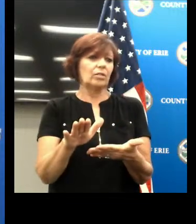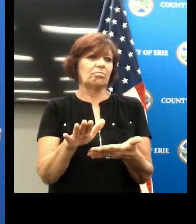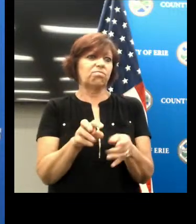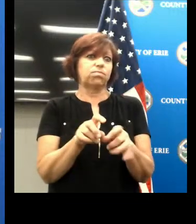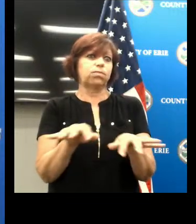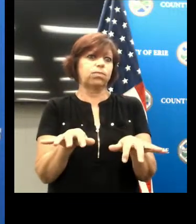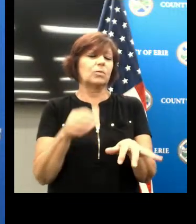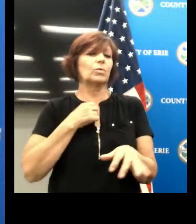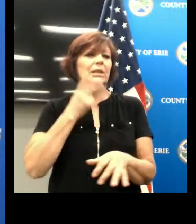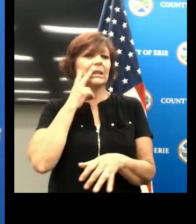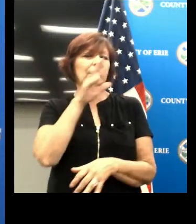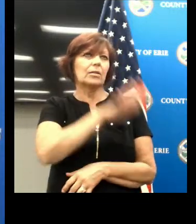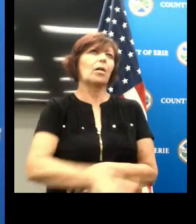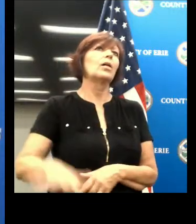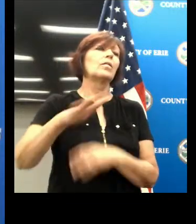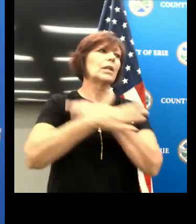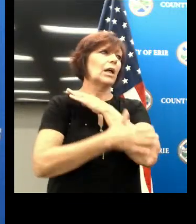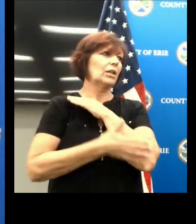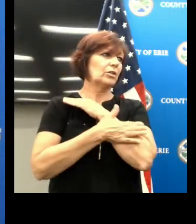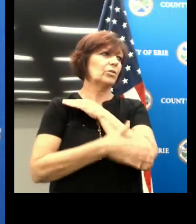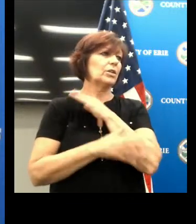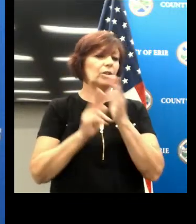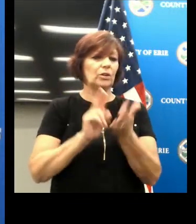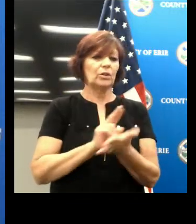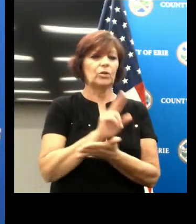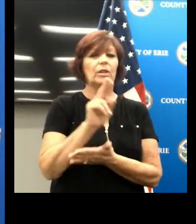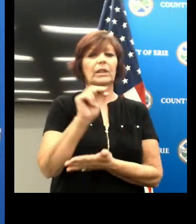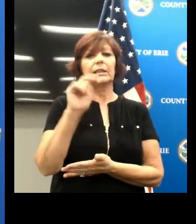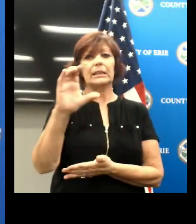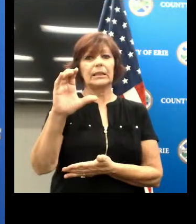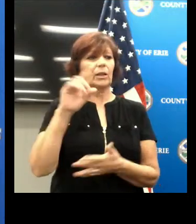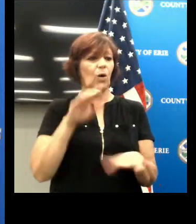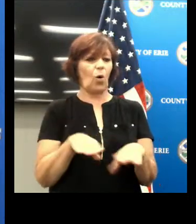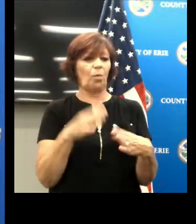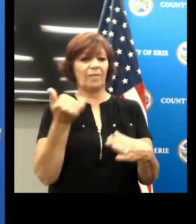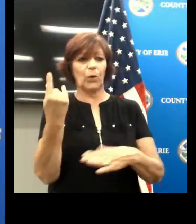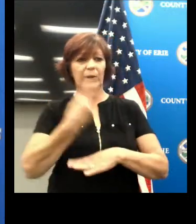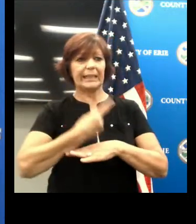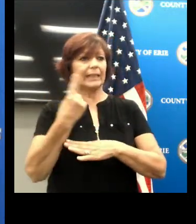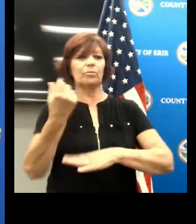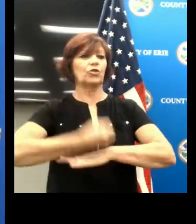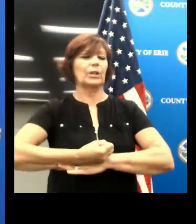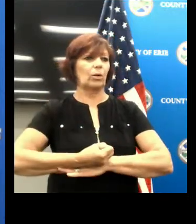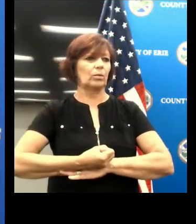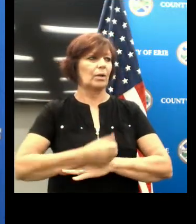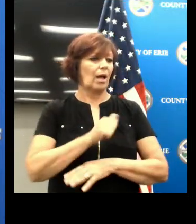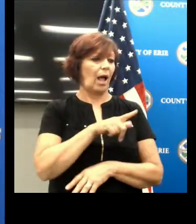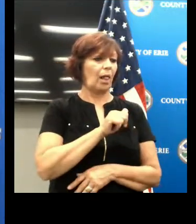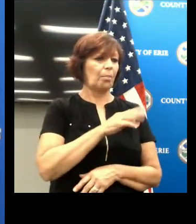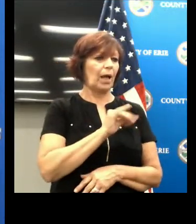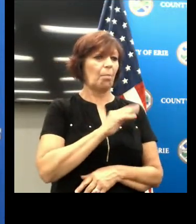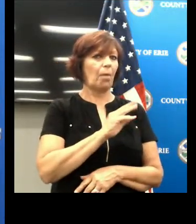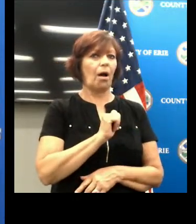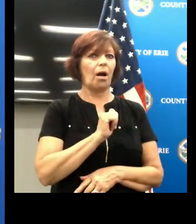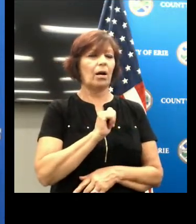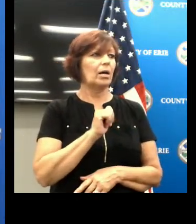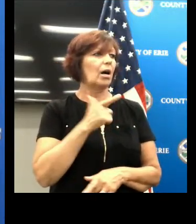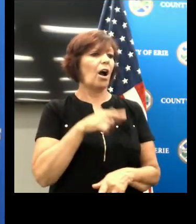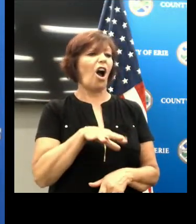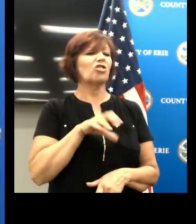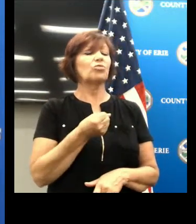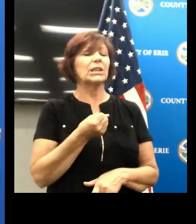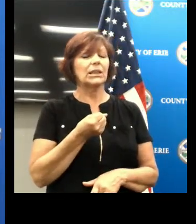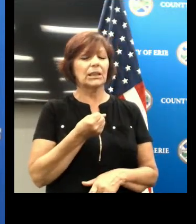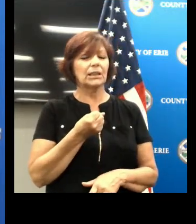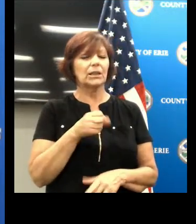seeing it in the rest of the country. University of North Carolina basically opened for a few days, shut down. University of Alabama just announced hundreds of students